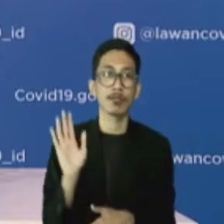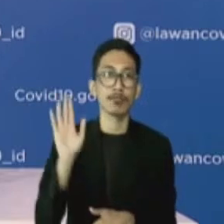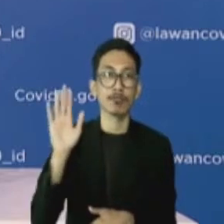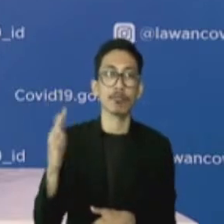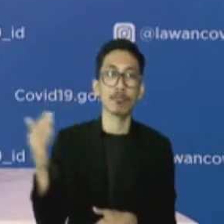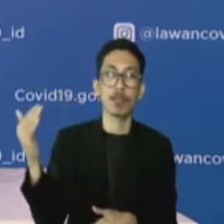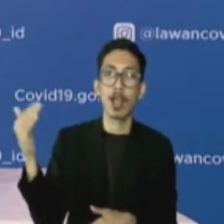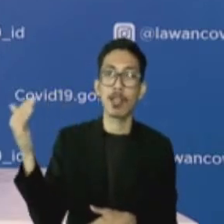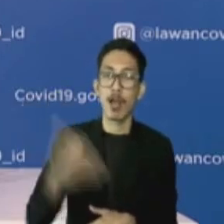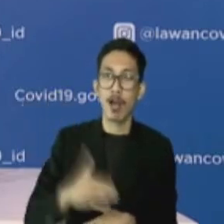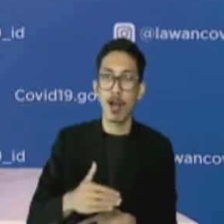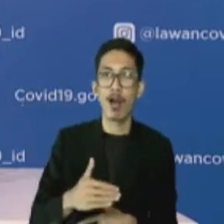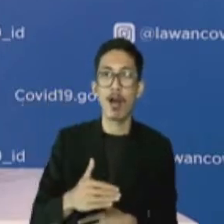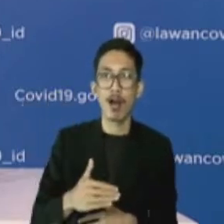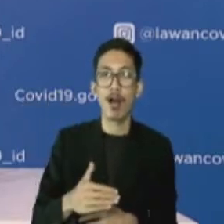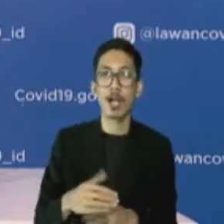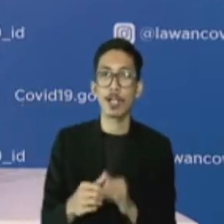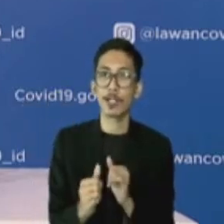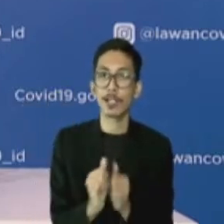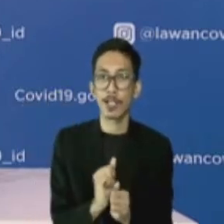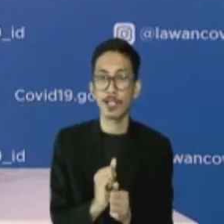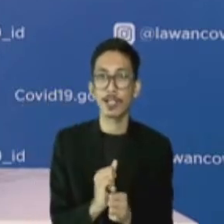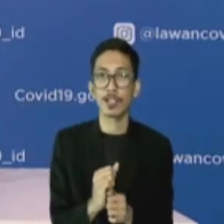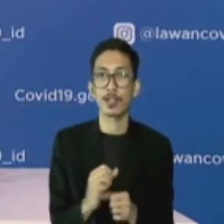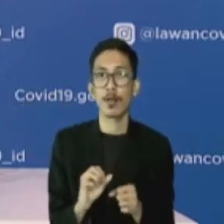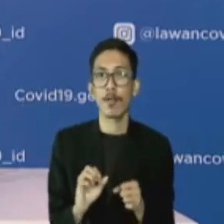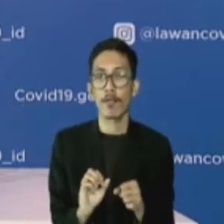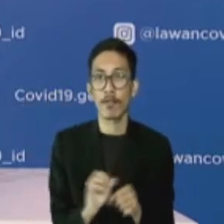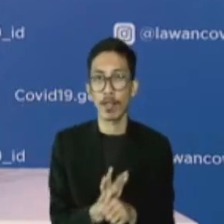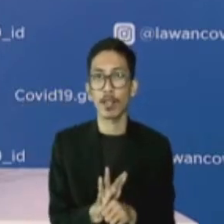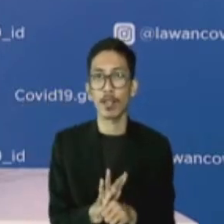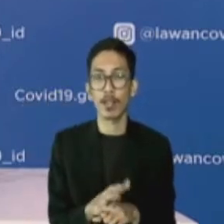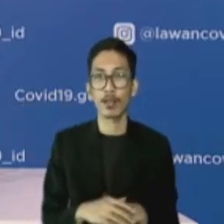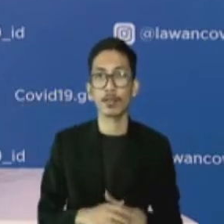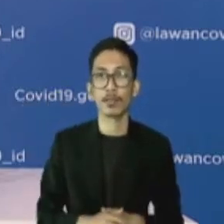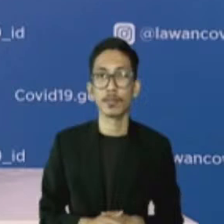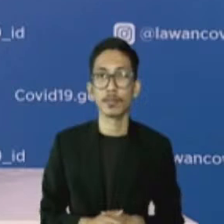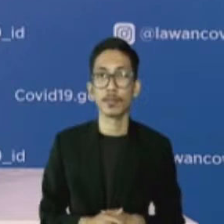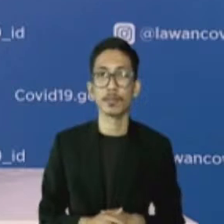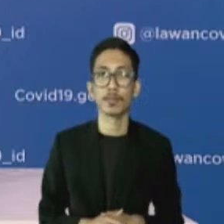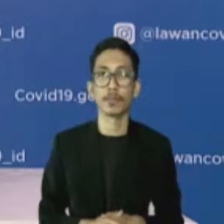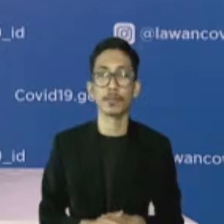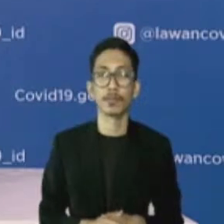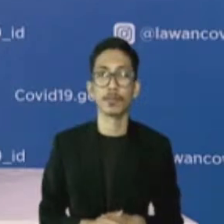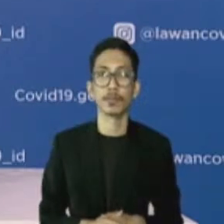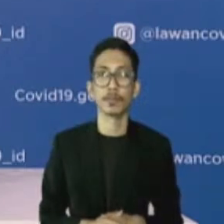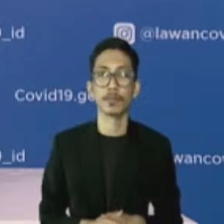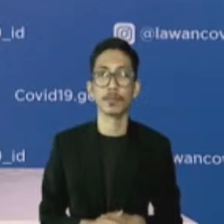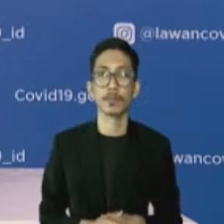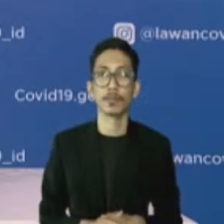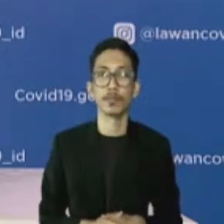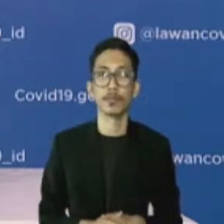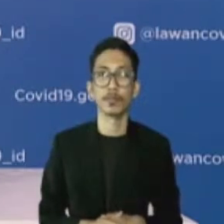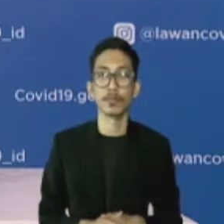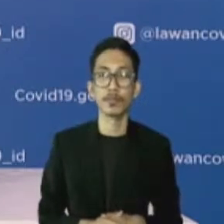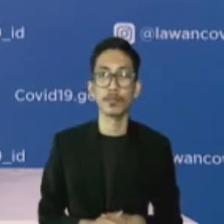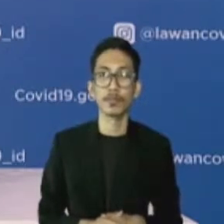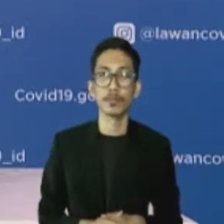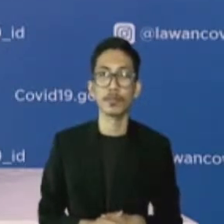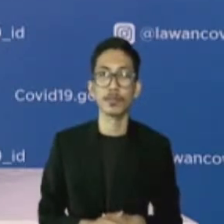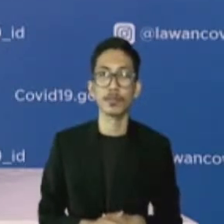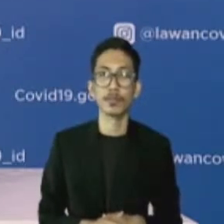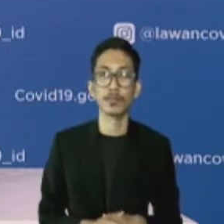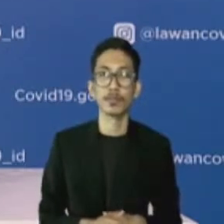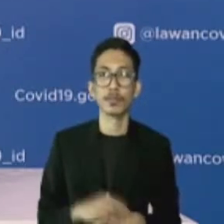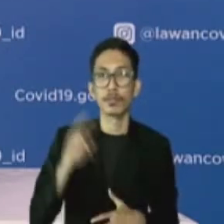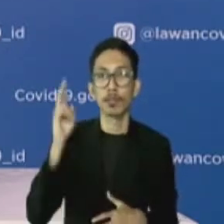origin and quarantine for 5 days at the expense of the task force or the local government, with the additions that